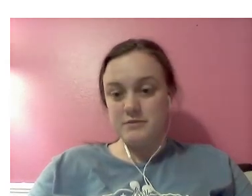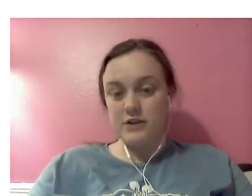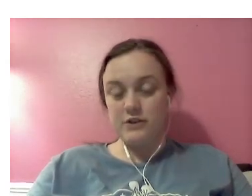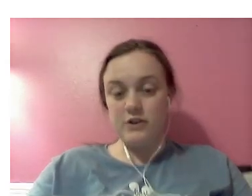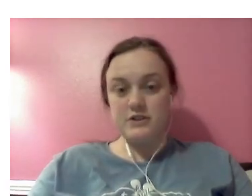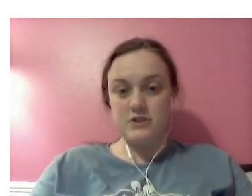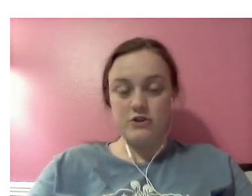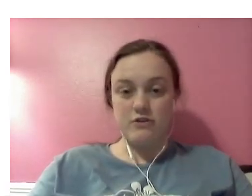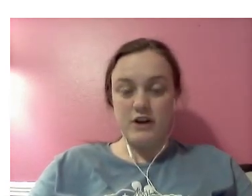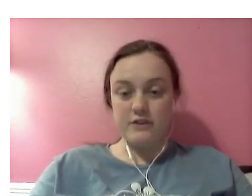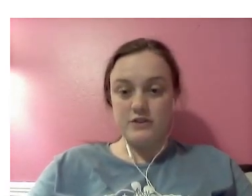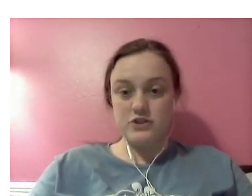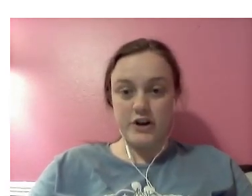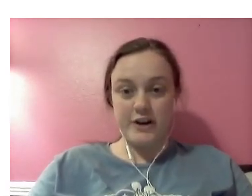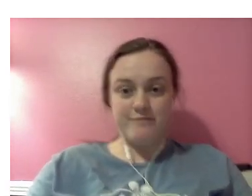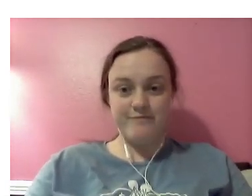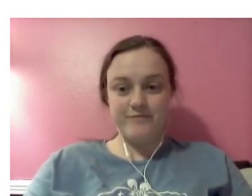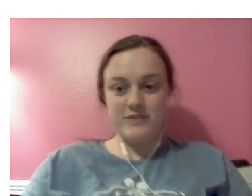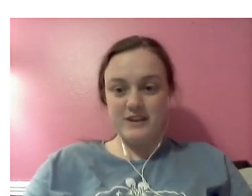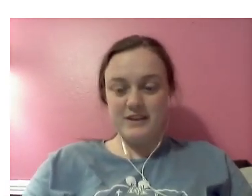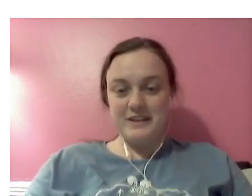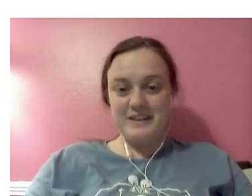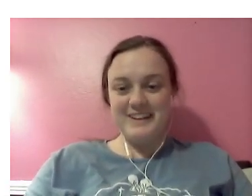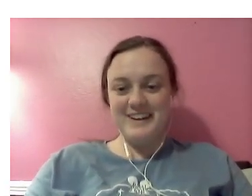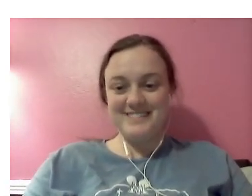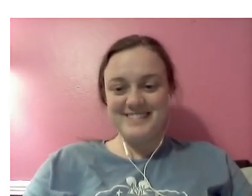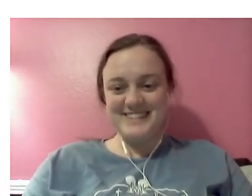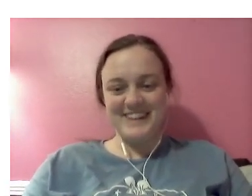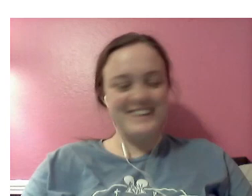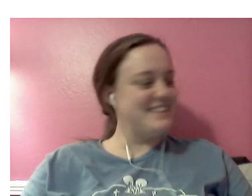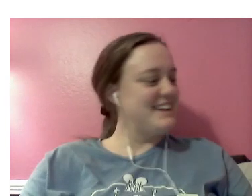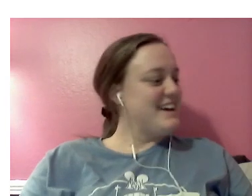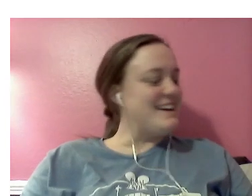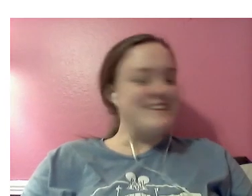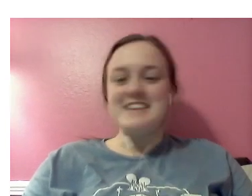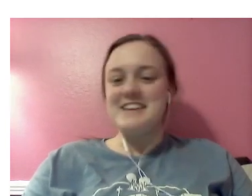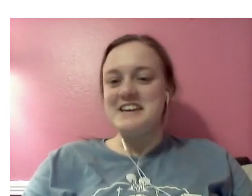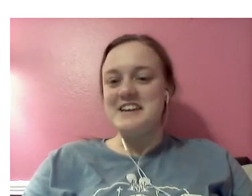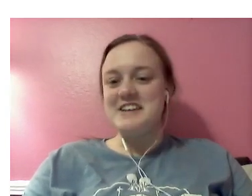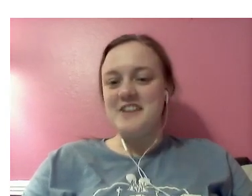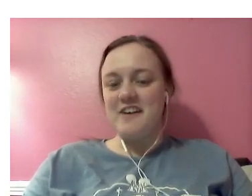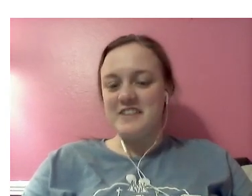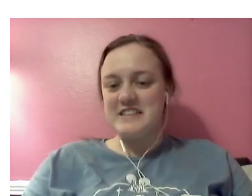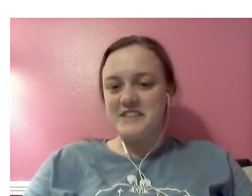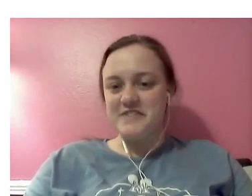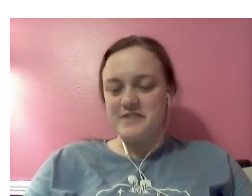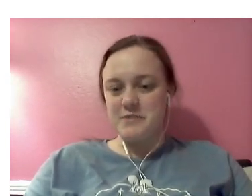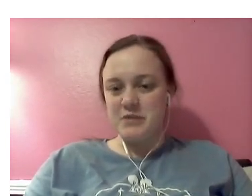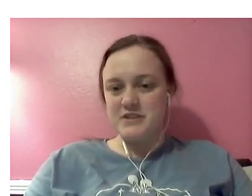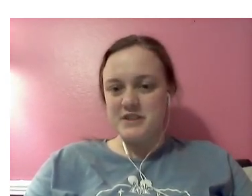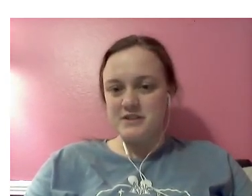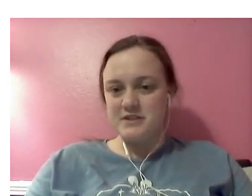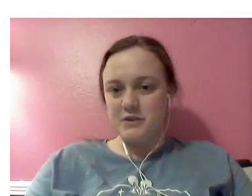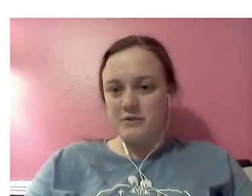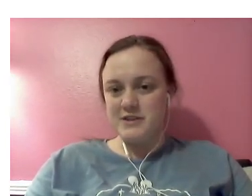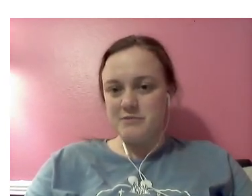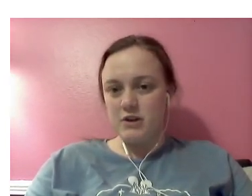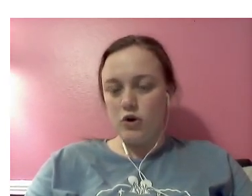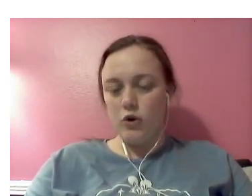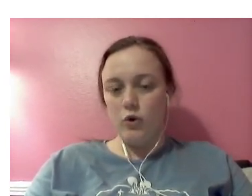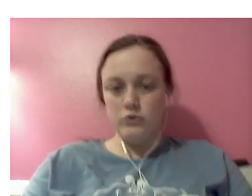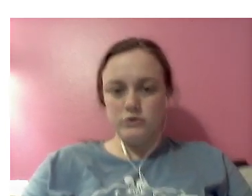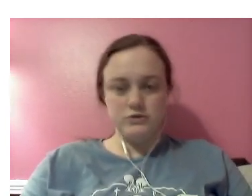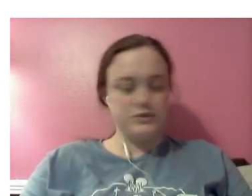Listen, I'm telling y'all, it's hard to write on the screen. I'm trying. And then obviously 50 plus years is going to